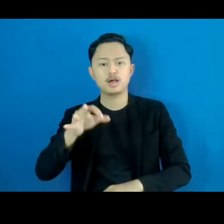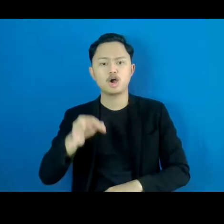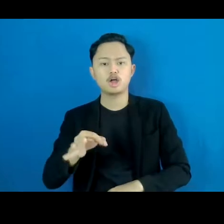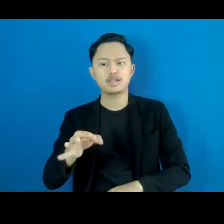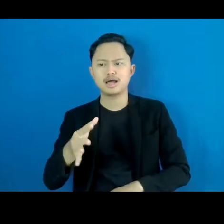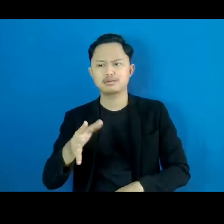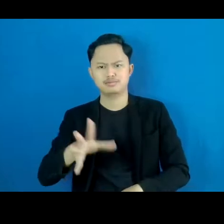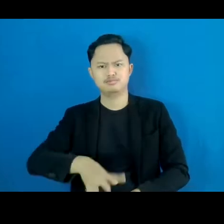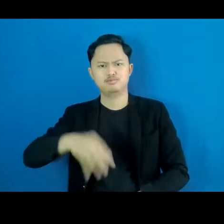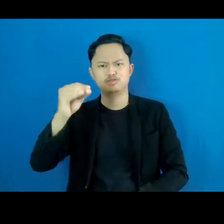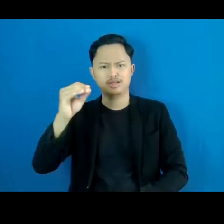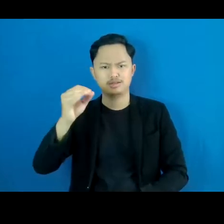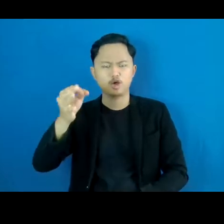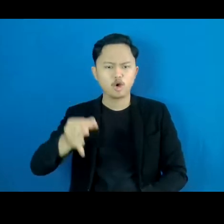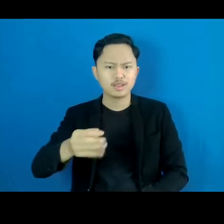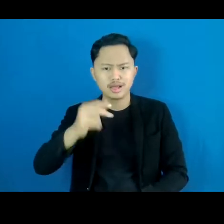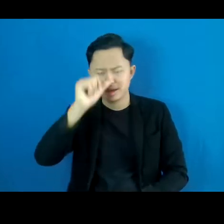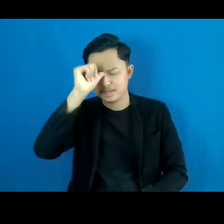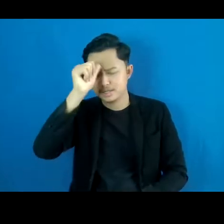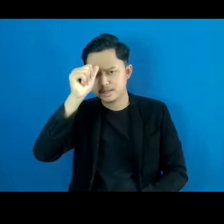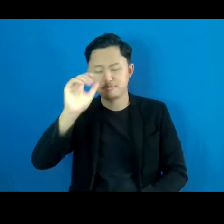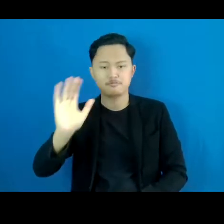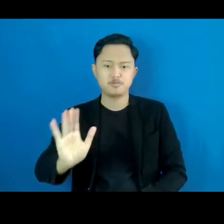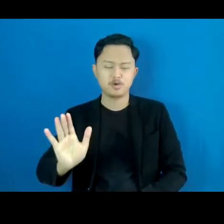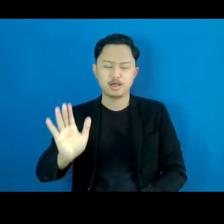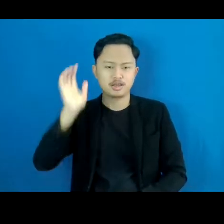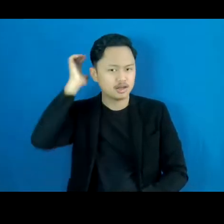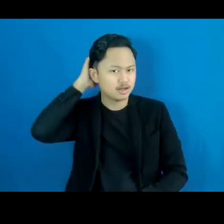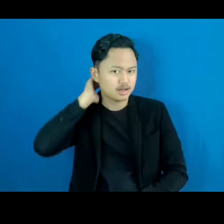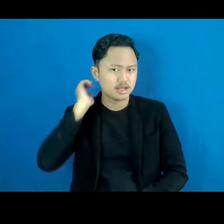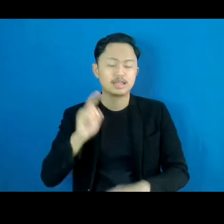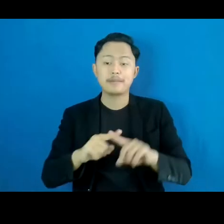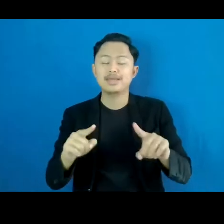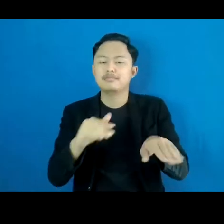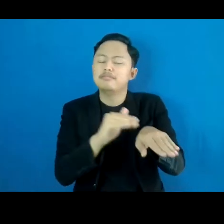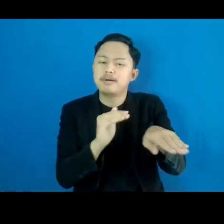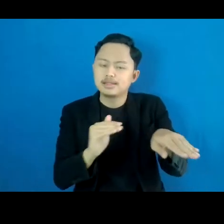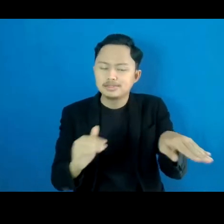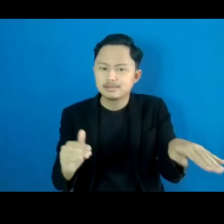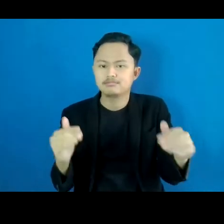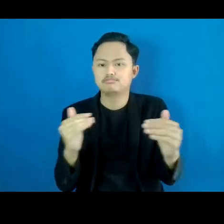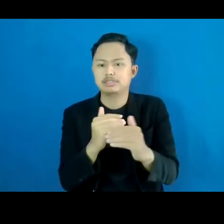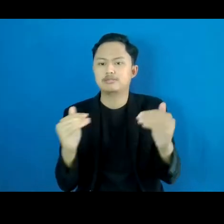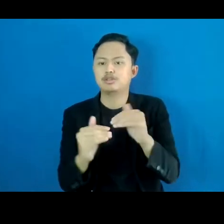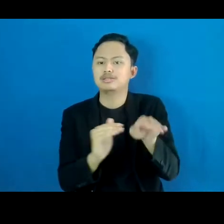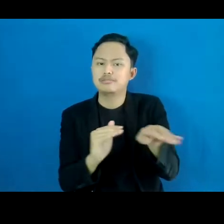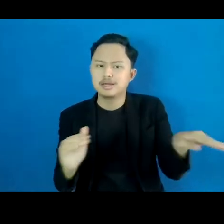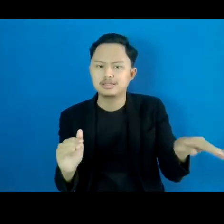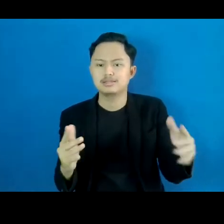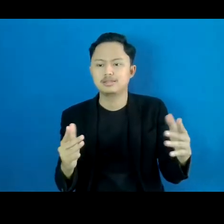India. There is a huge amount of traffic on roads, and power supply is very, very